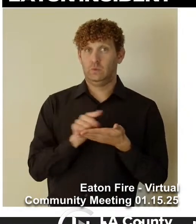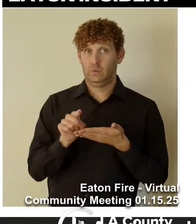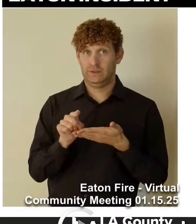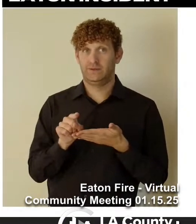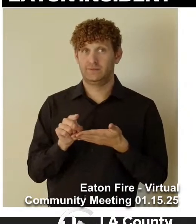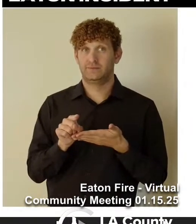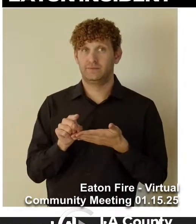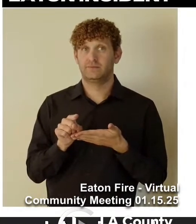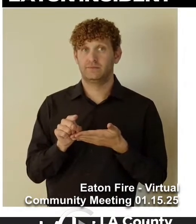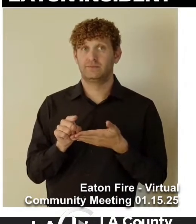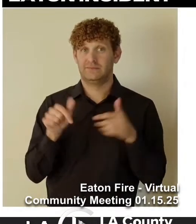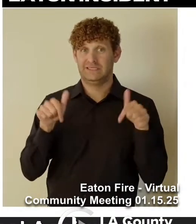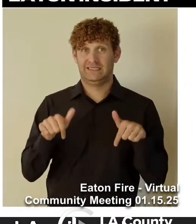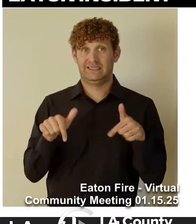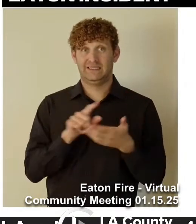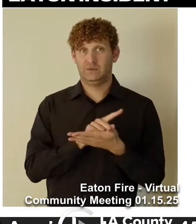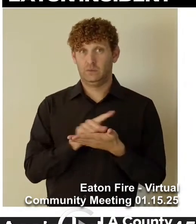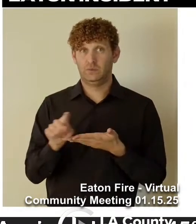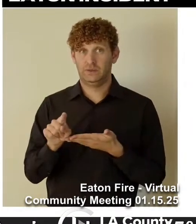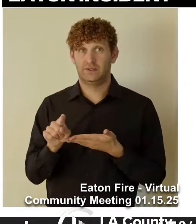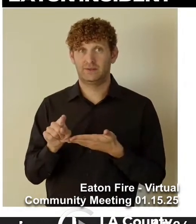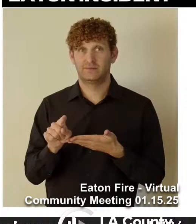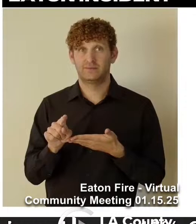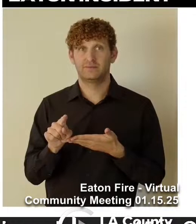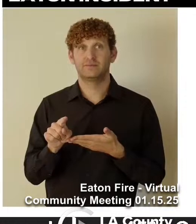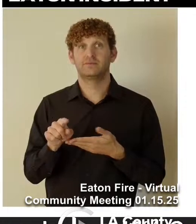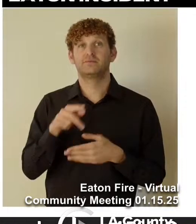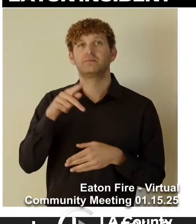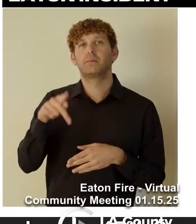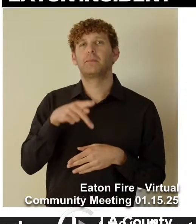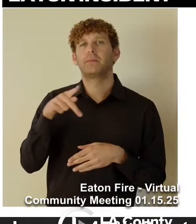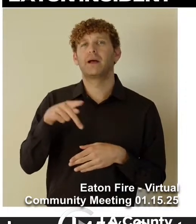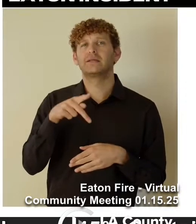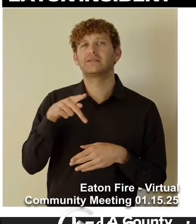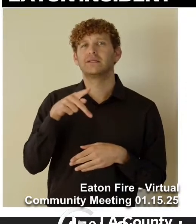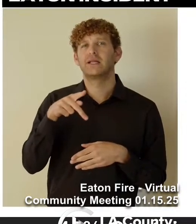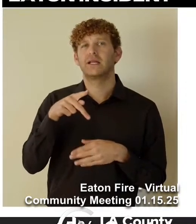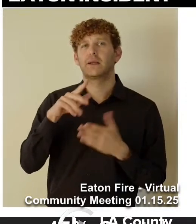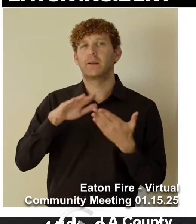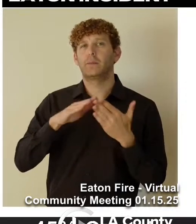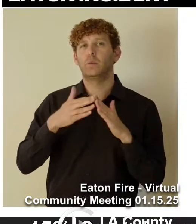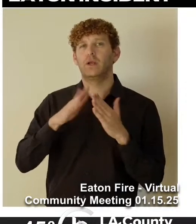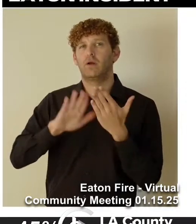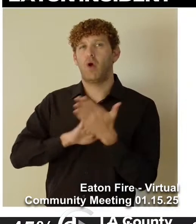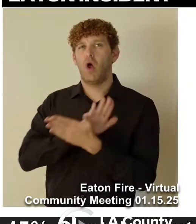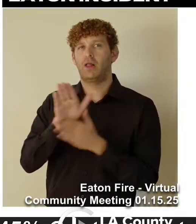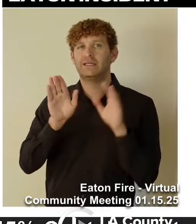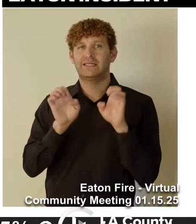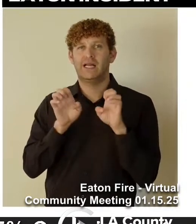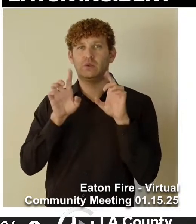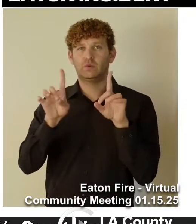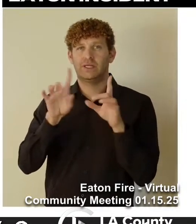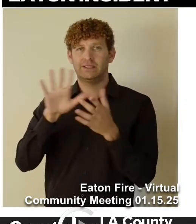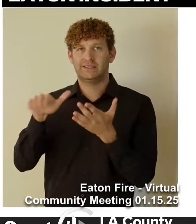Eastside Center is located at the Pasadena City College Community Education Center, located